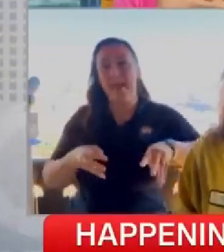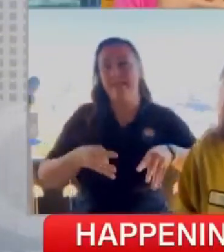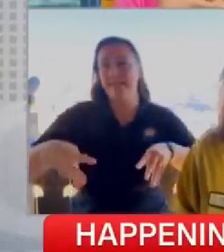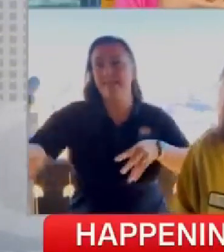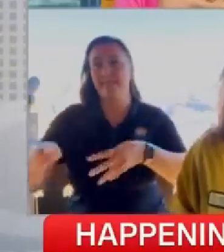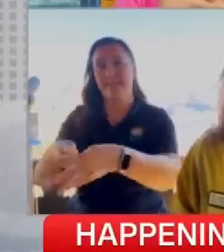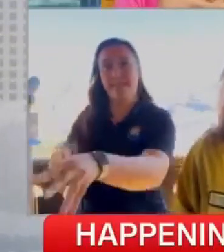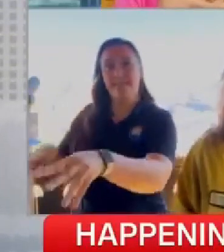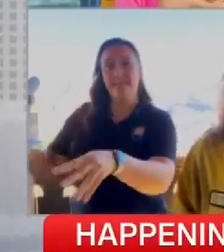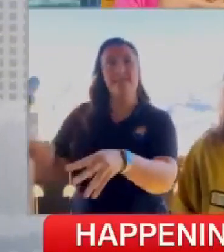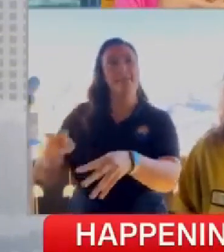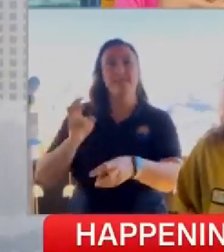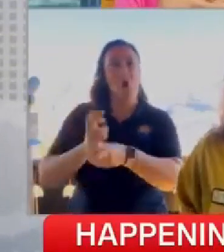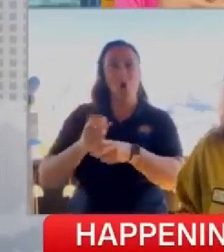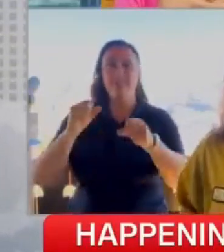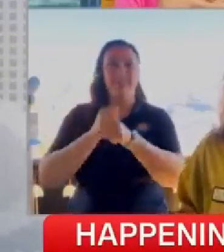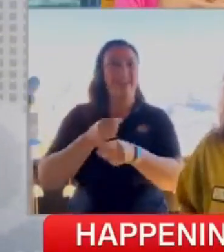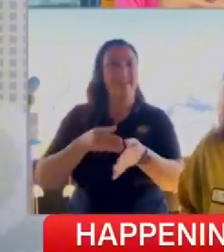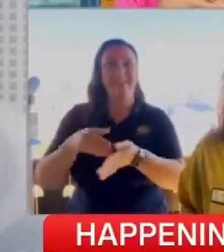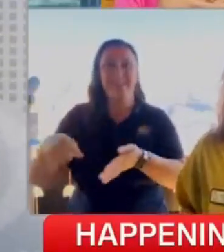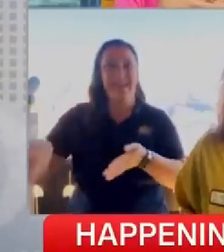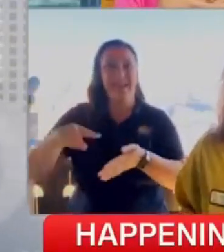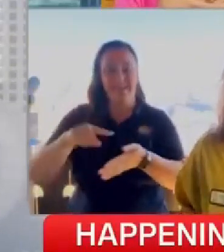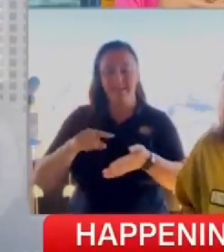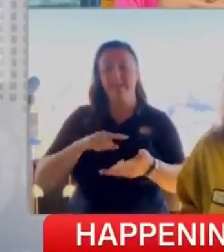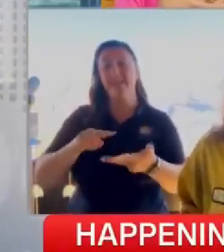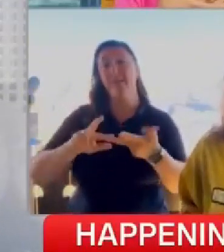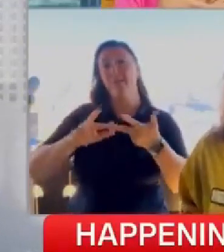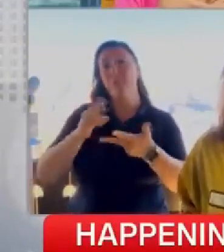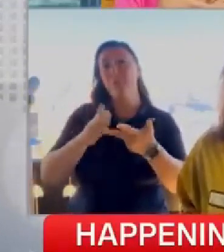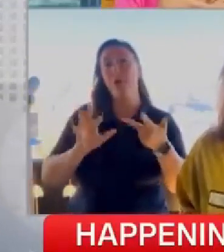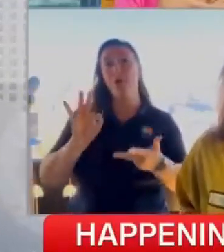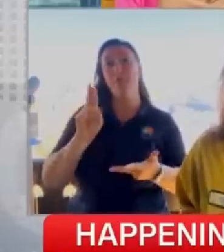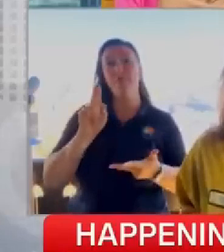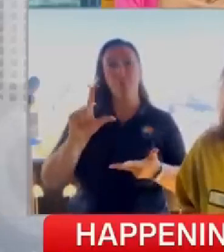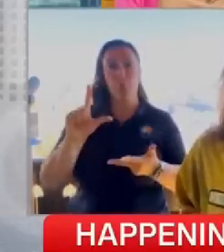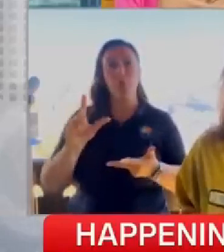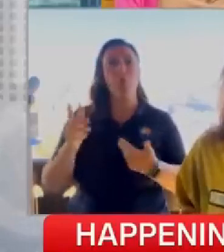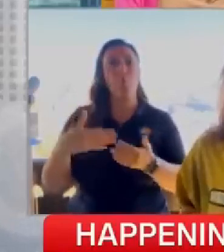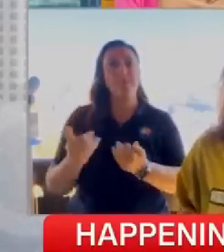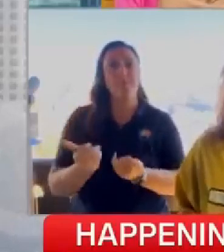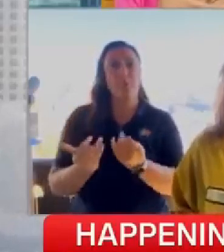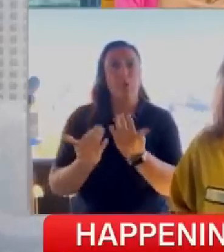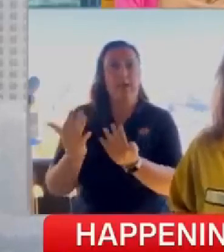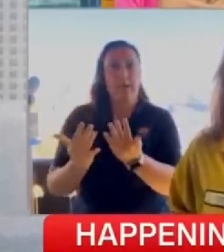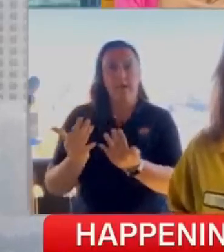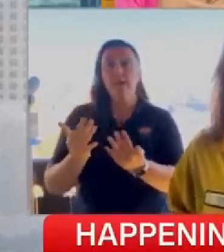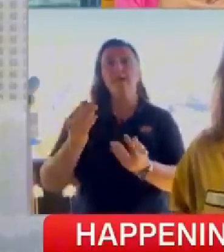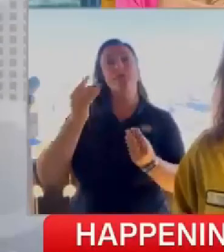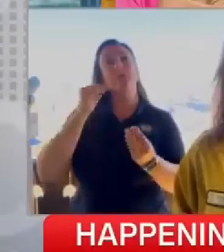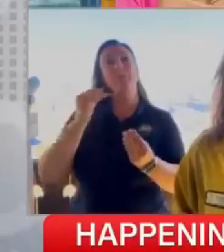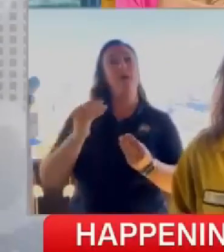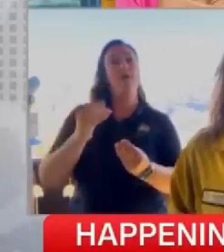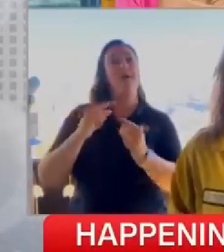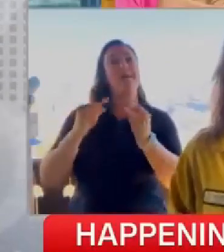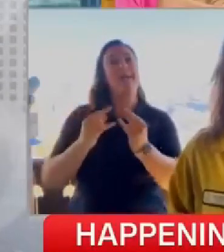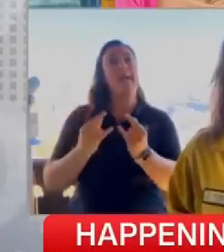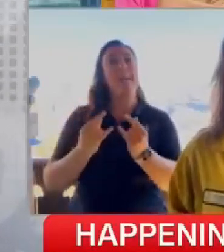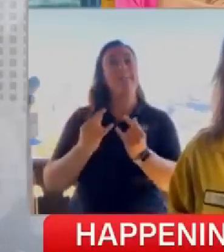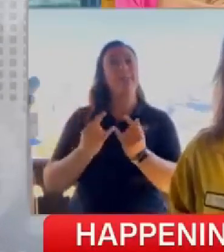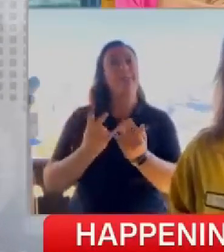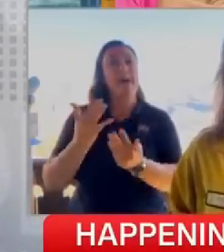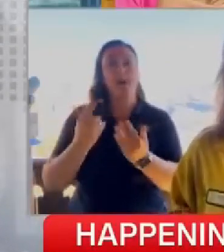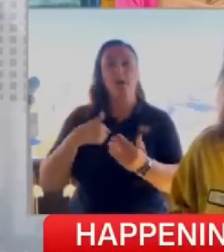is very hard to fight. And then the third piece is the fuel it's burning through. You think of a campfire, right? You put the wood